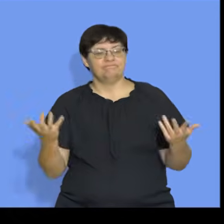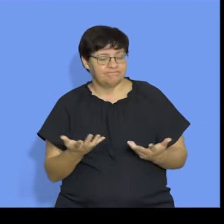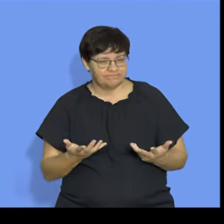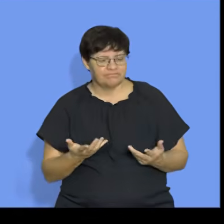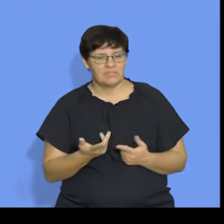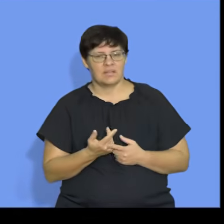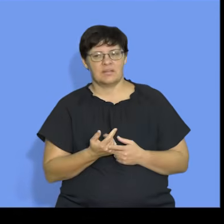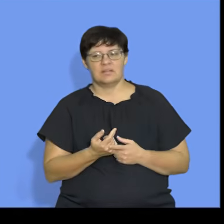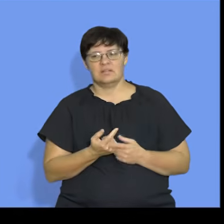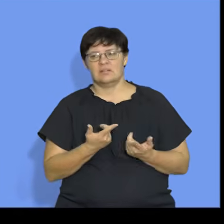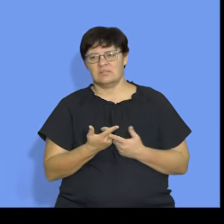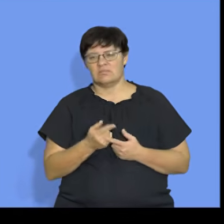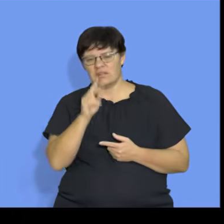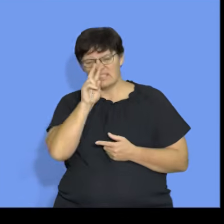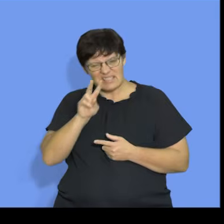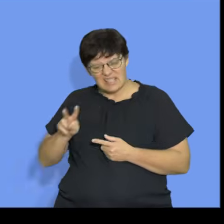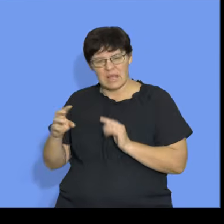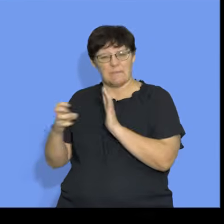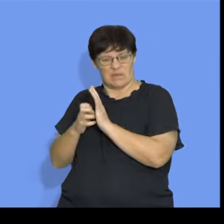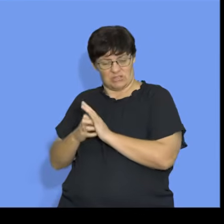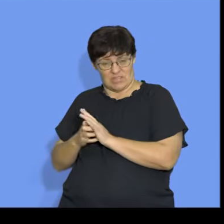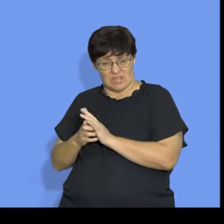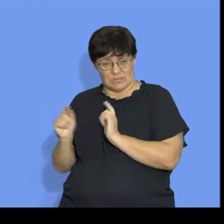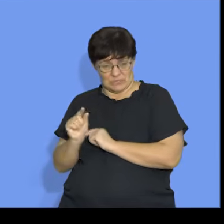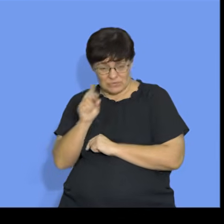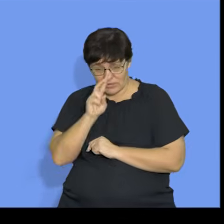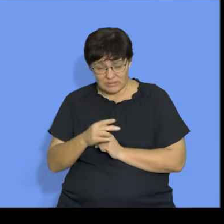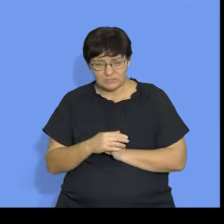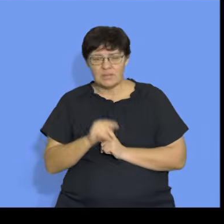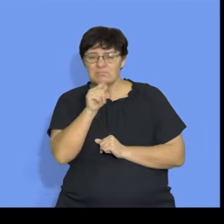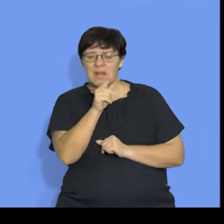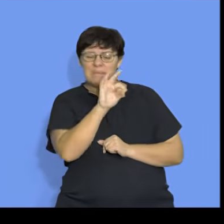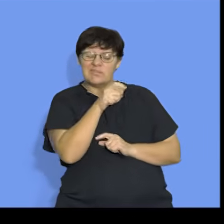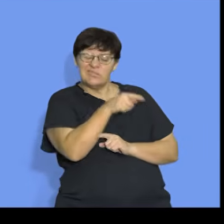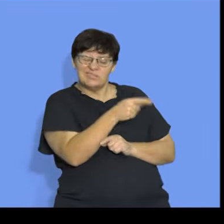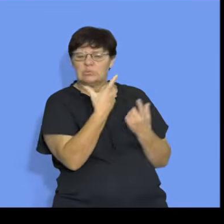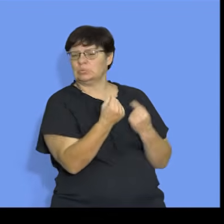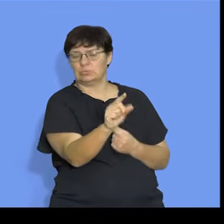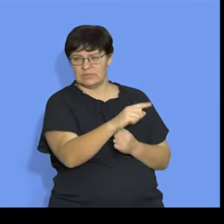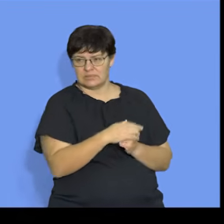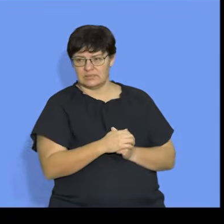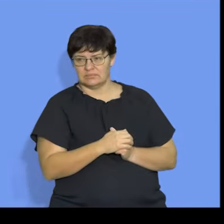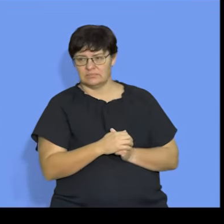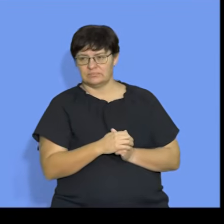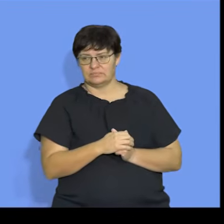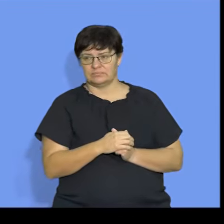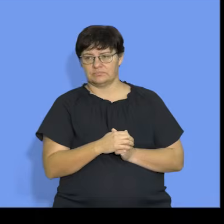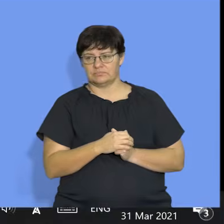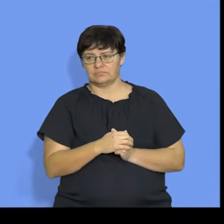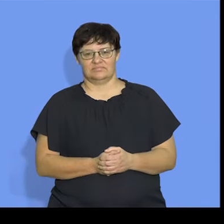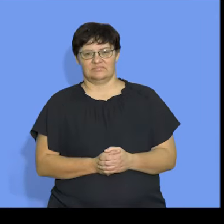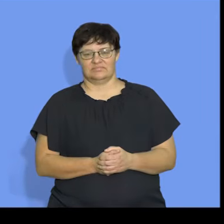mutualistic relationship. We're going to see a picture just now. But what this bacteria does, here's bacteria that we just